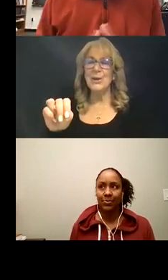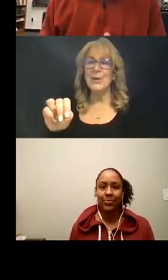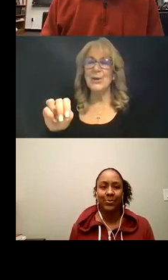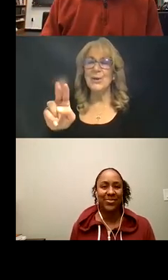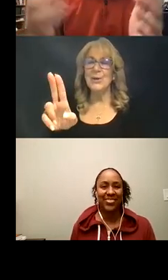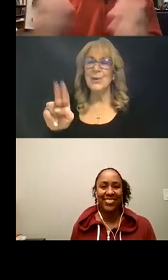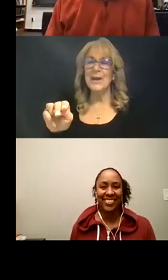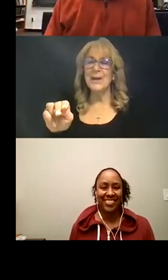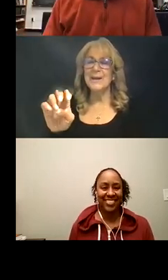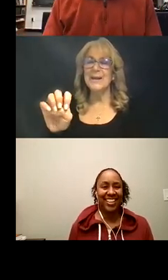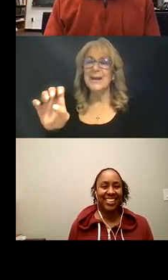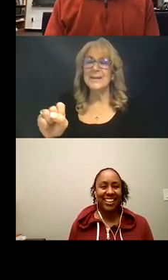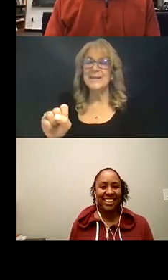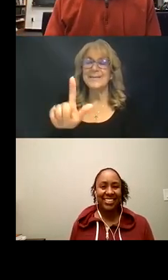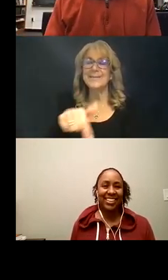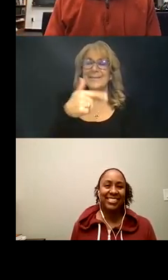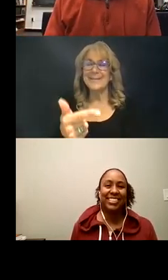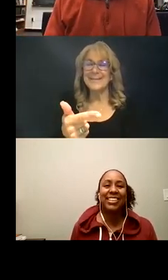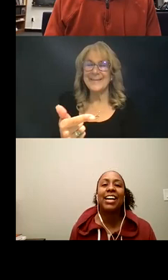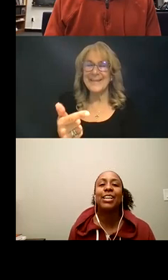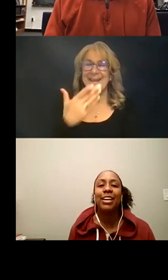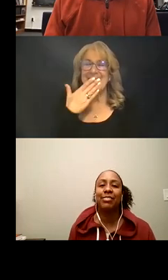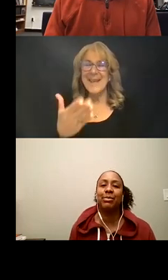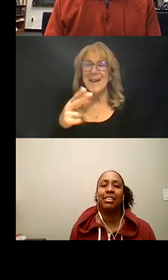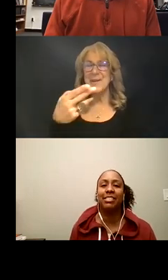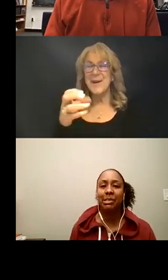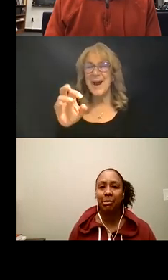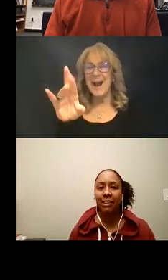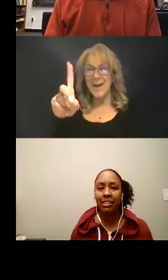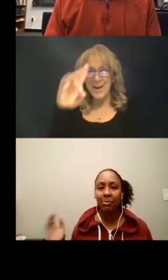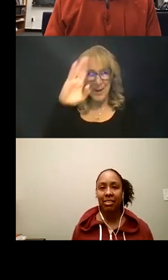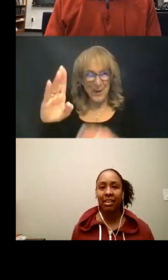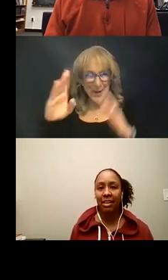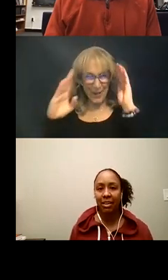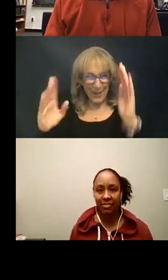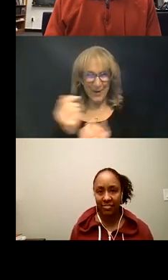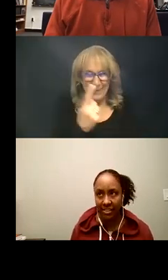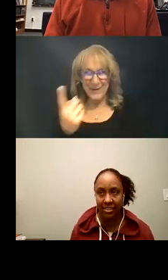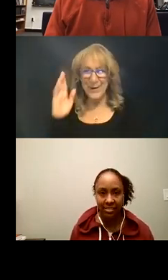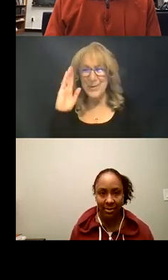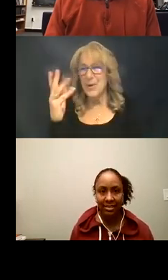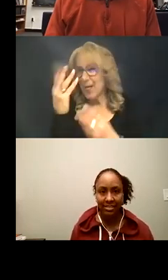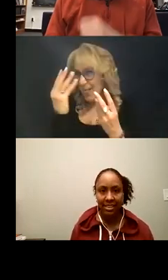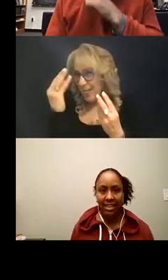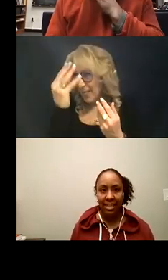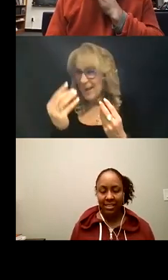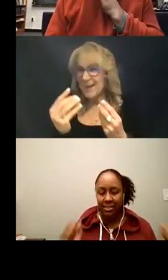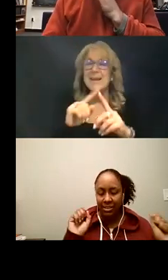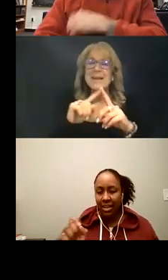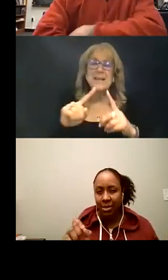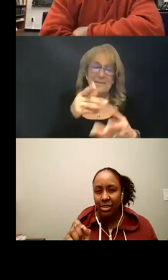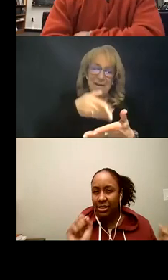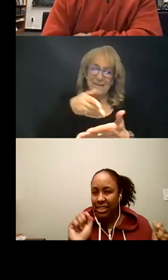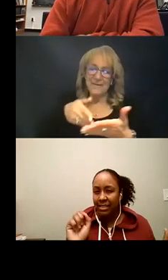to flows. Janine, over to you. Thank you, Howard. So hello, everyone. And so we're going to be thinking of phases of matter. And